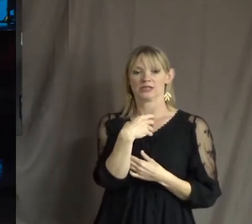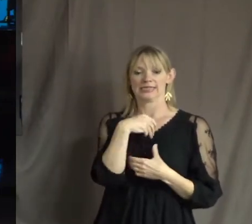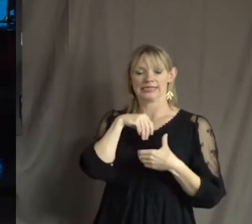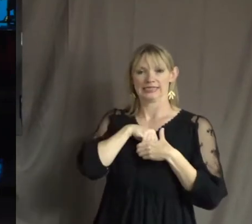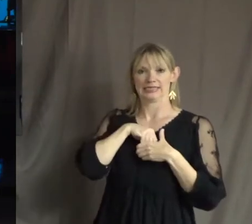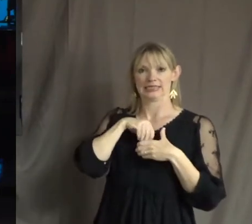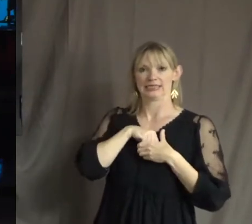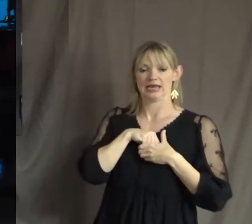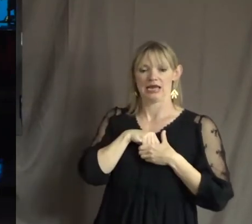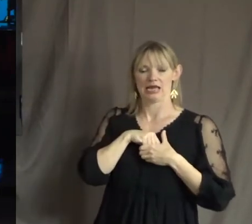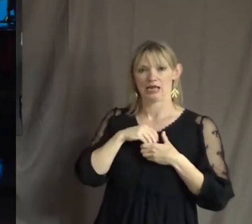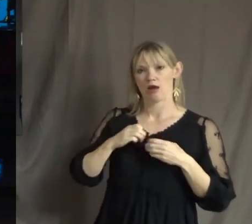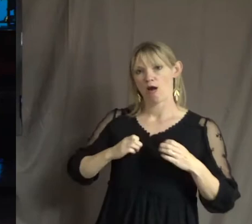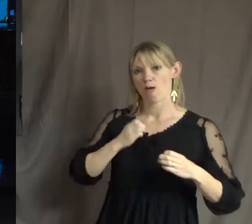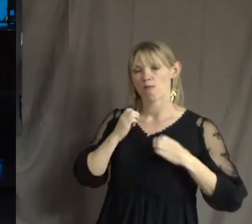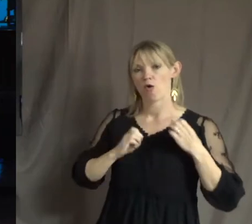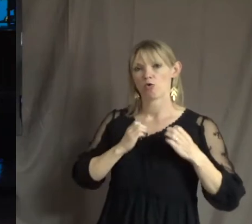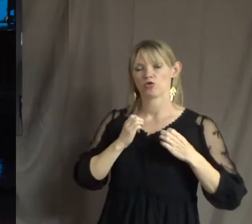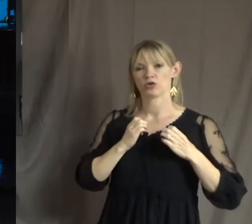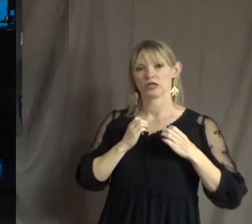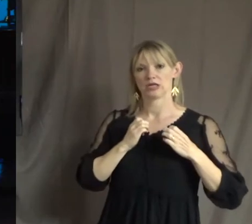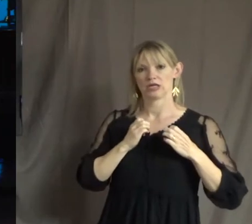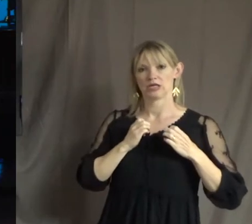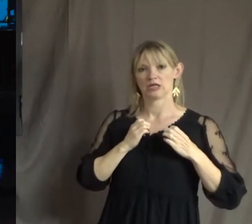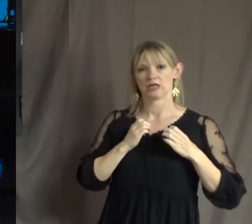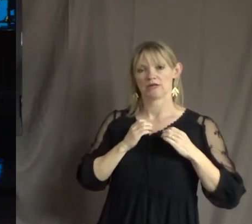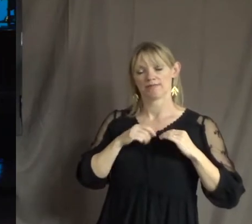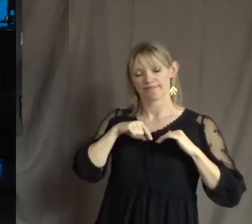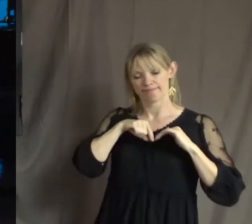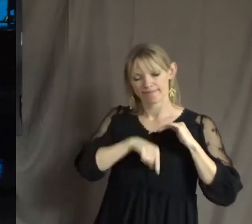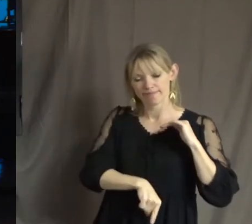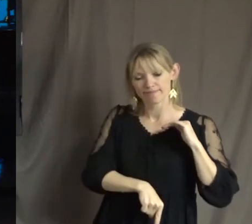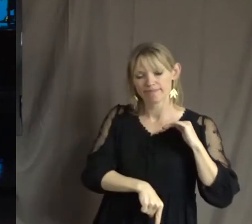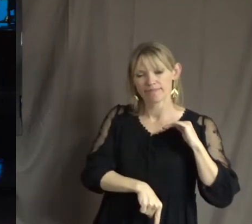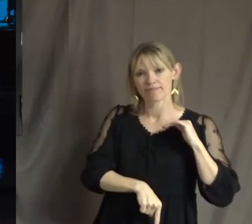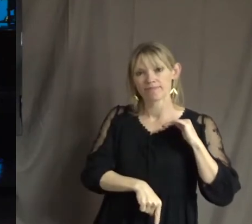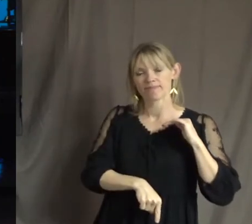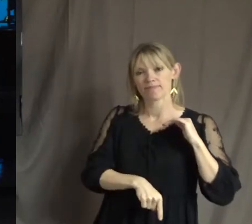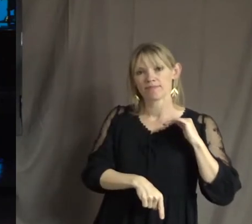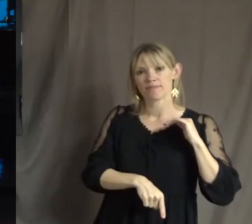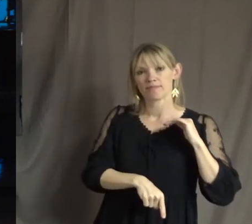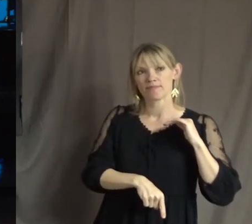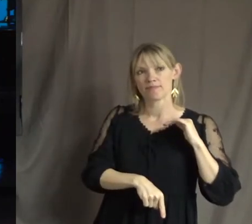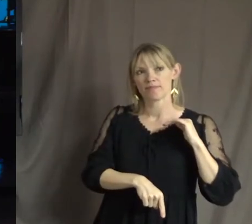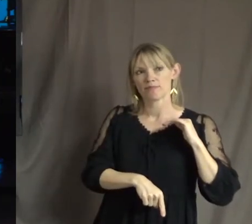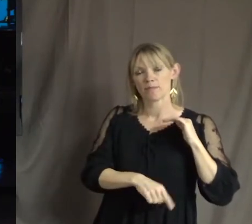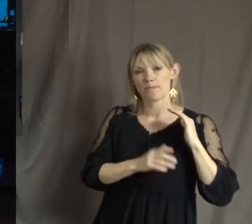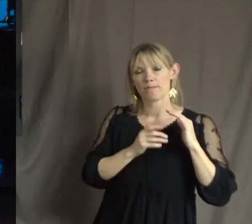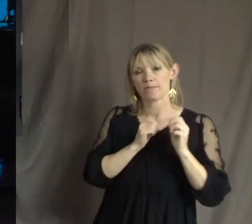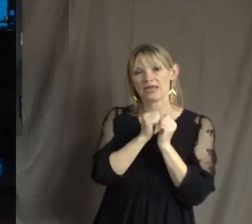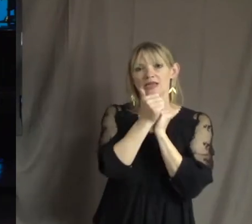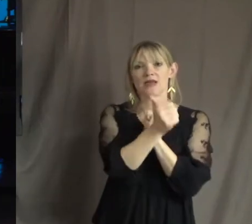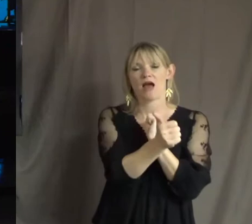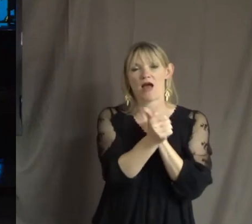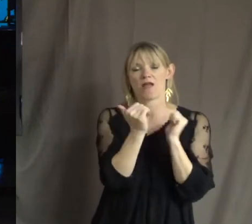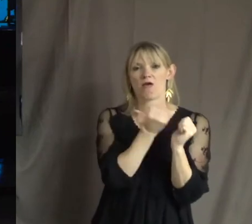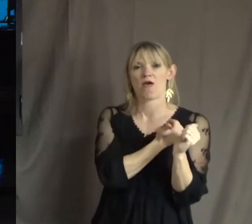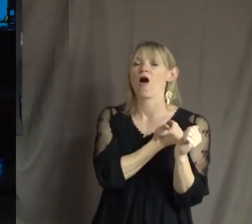of emotion, a depth of emotion that is usually beyond the threshold of our awareness.